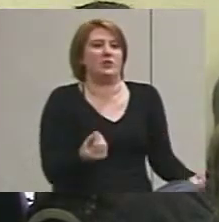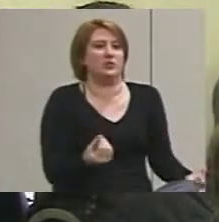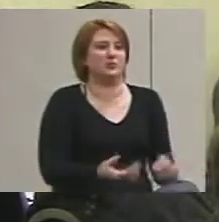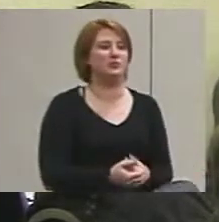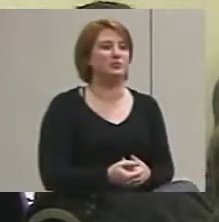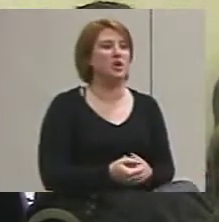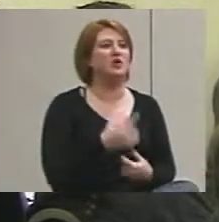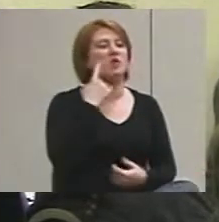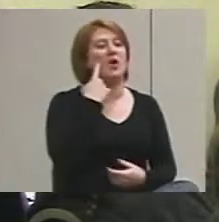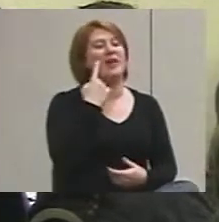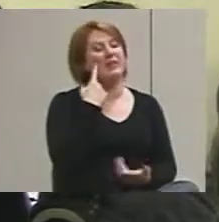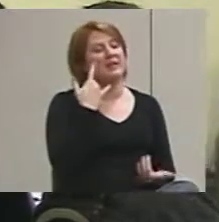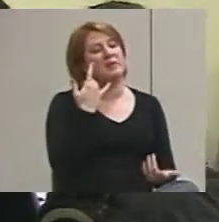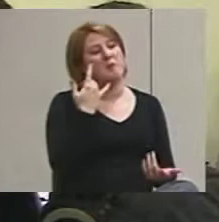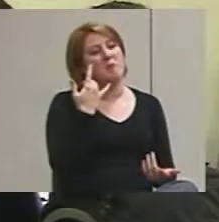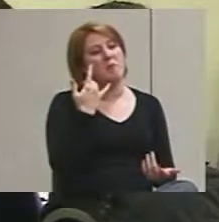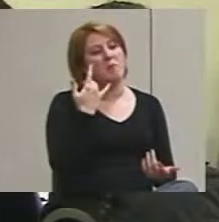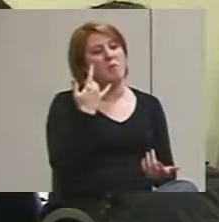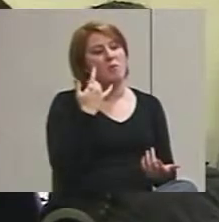I think it would be really